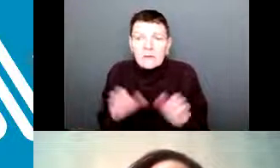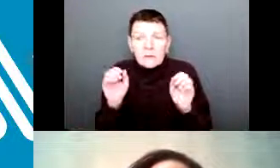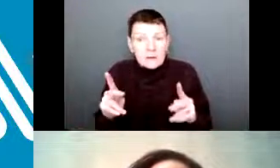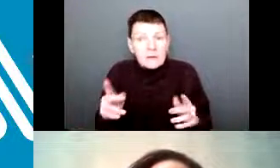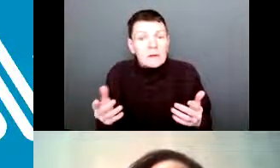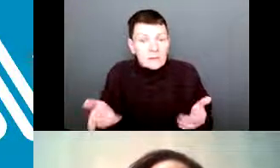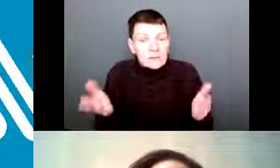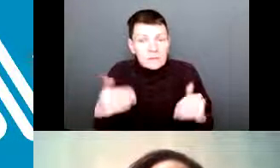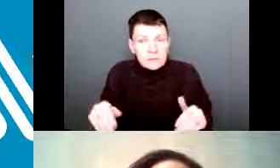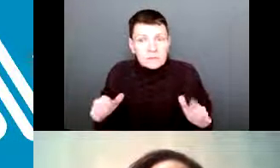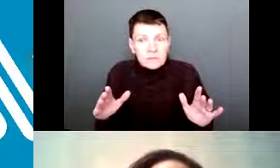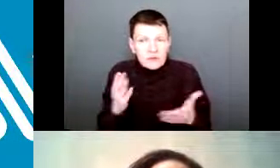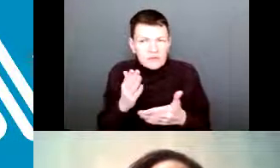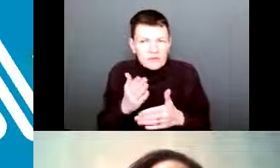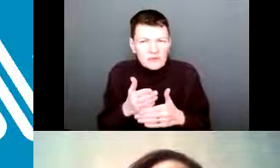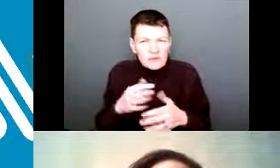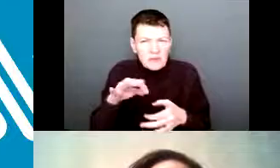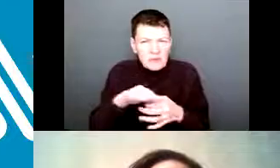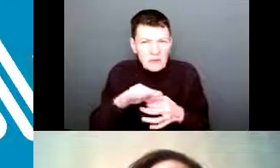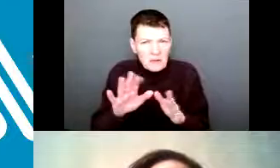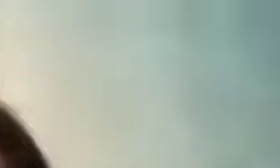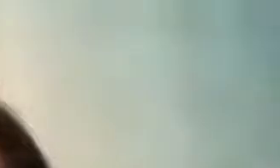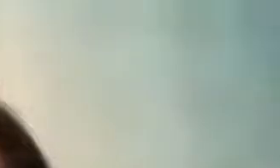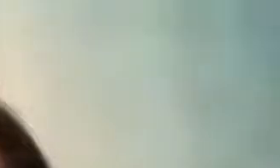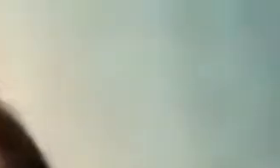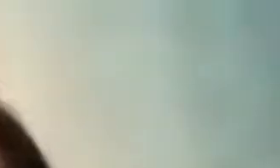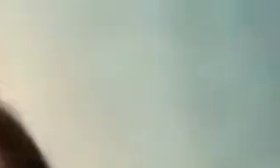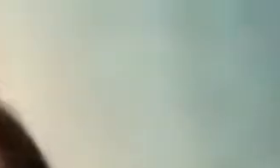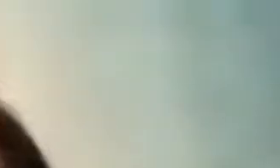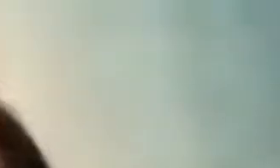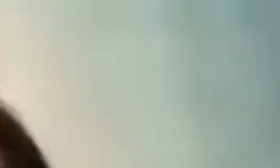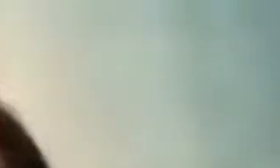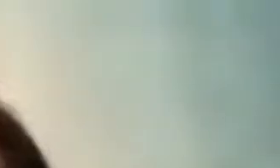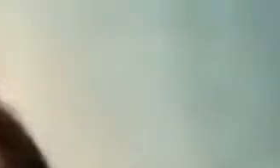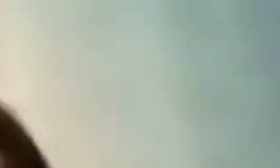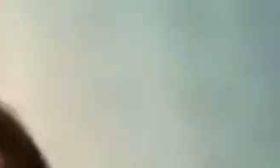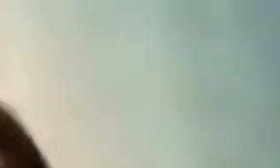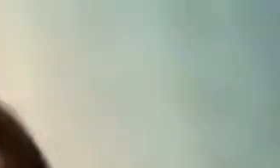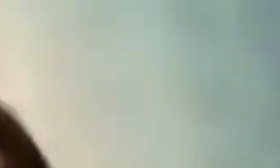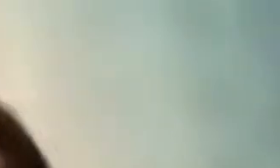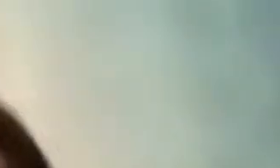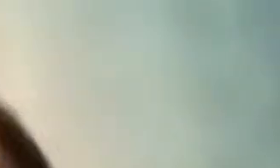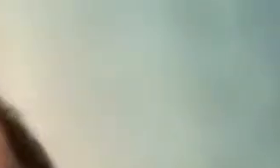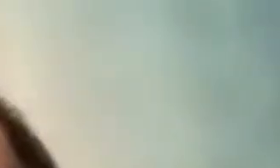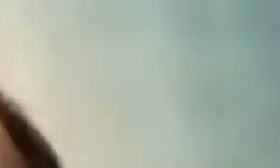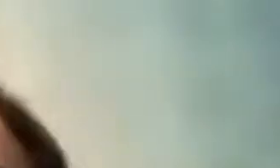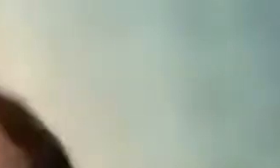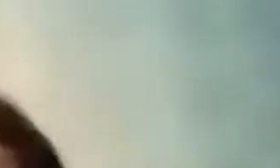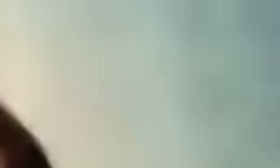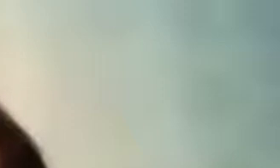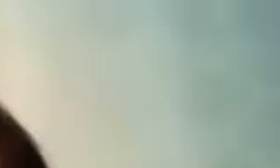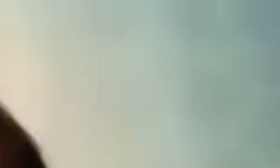we will now stop sharing the results of the poll, and I will have the pleasure of introducing